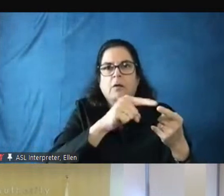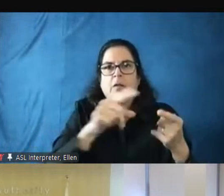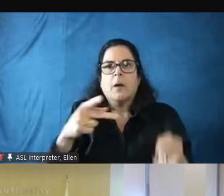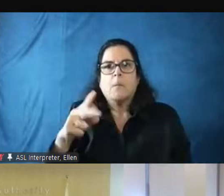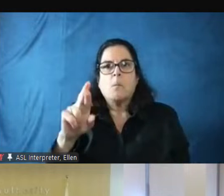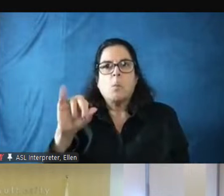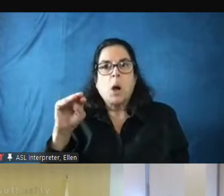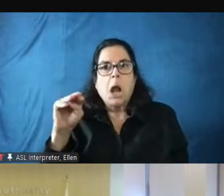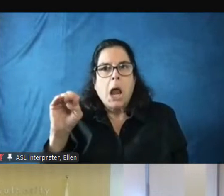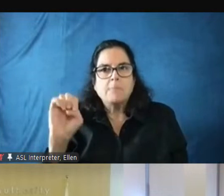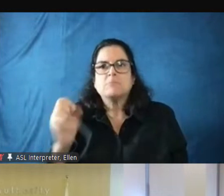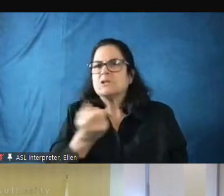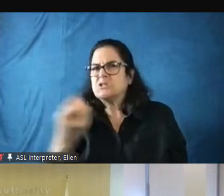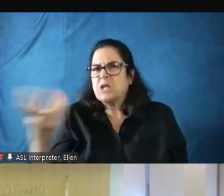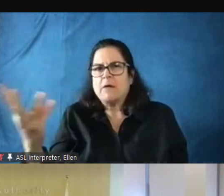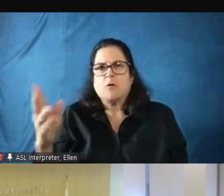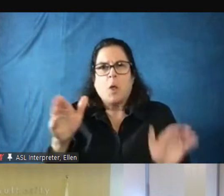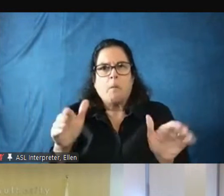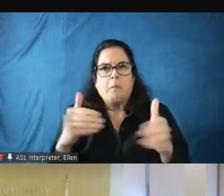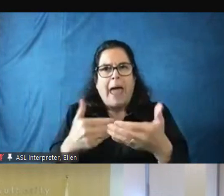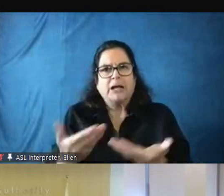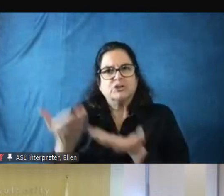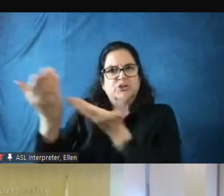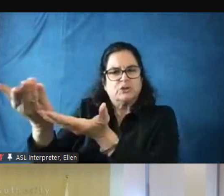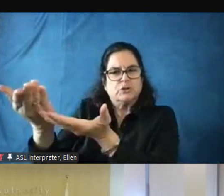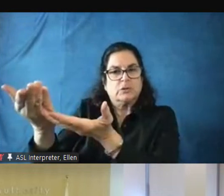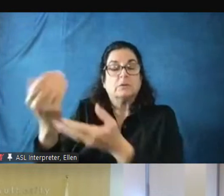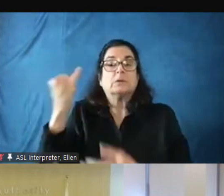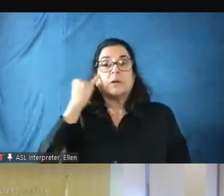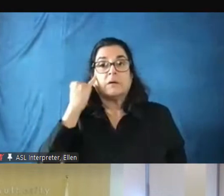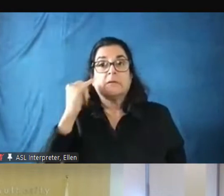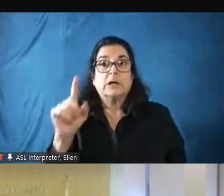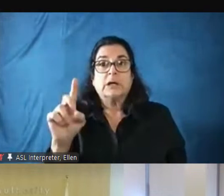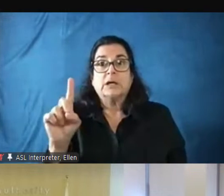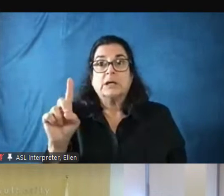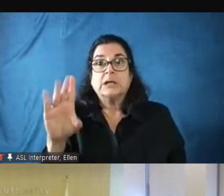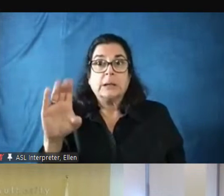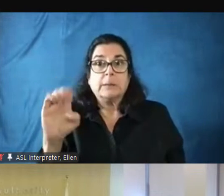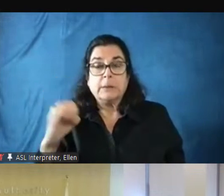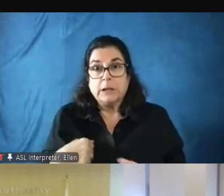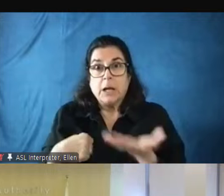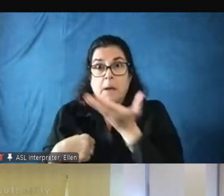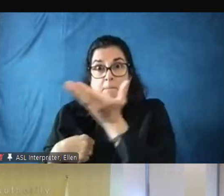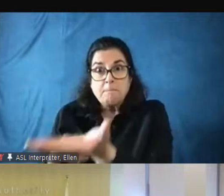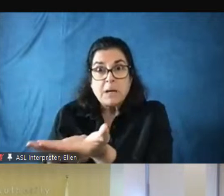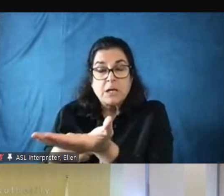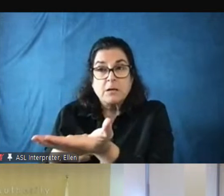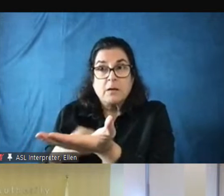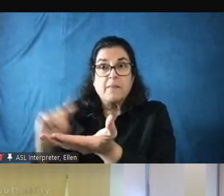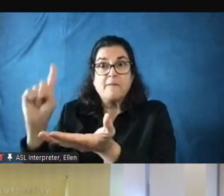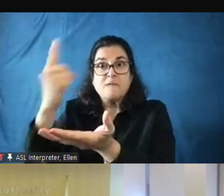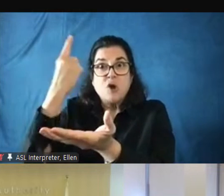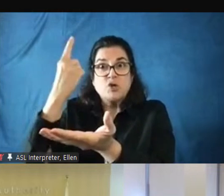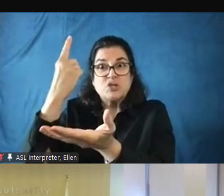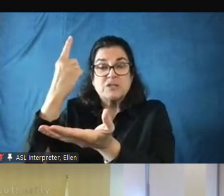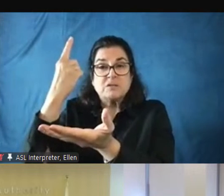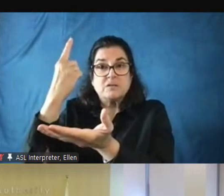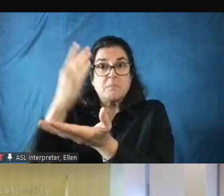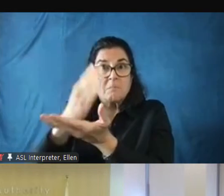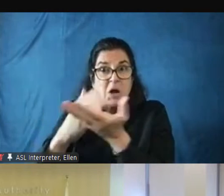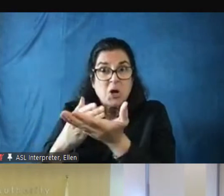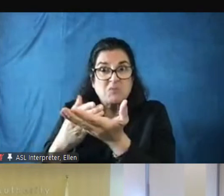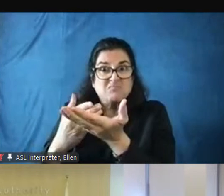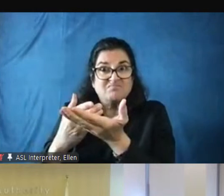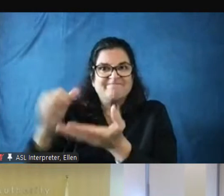a DVE bid on their first iteration of let's say the concrete package and didn't win, they knew there was 2